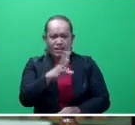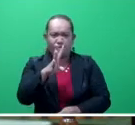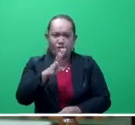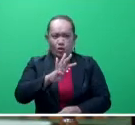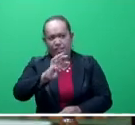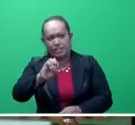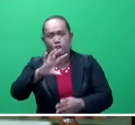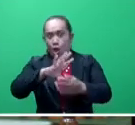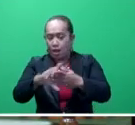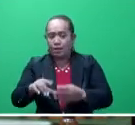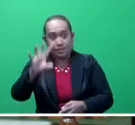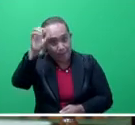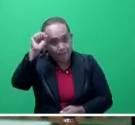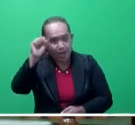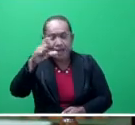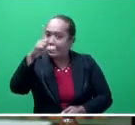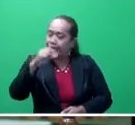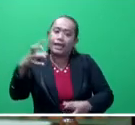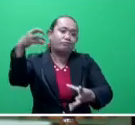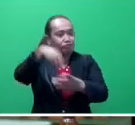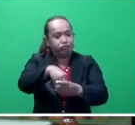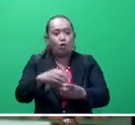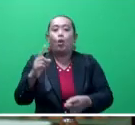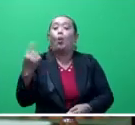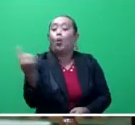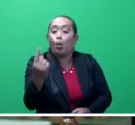$1,440 for the first payment, and an additional